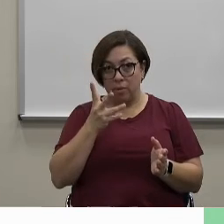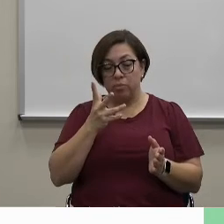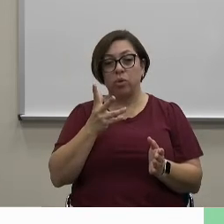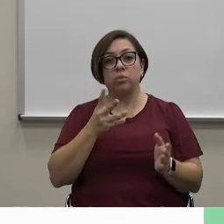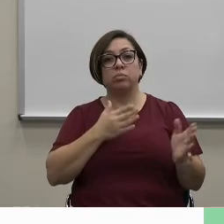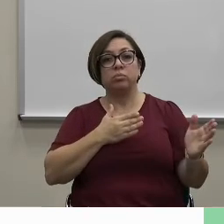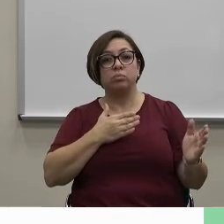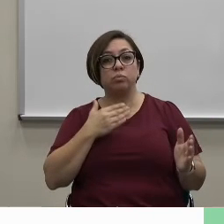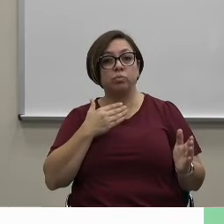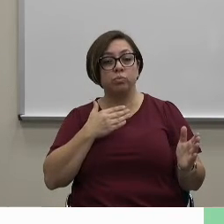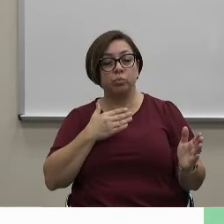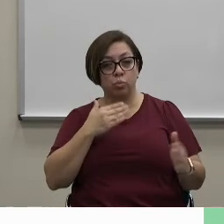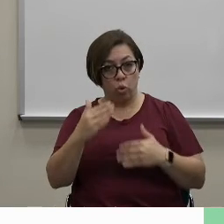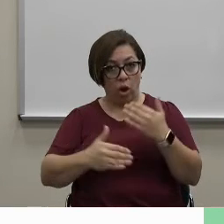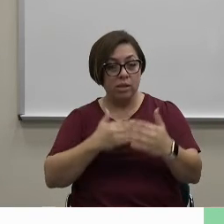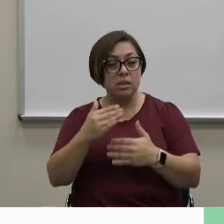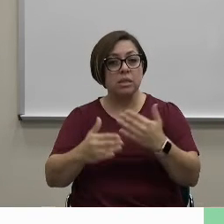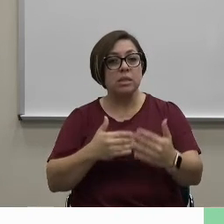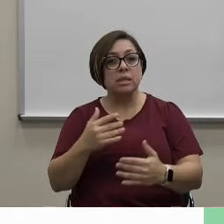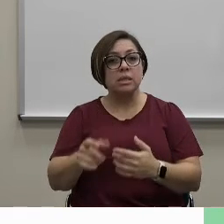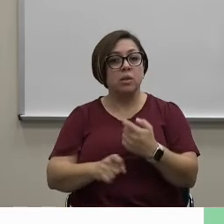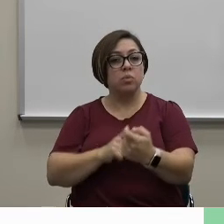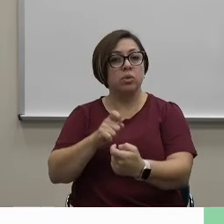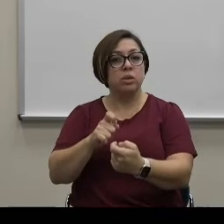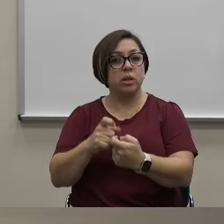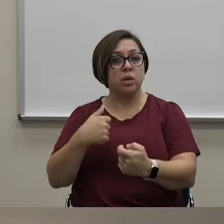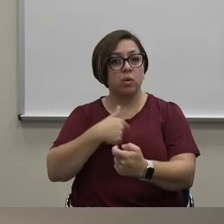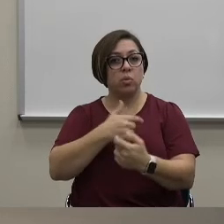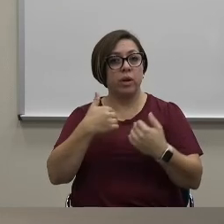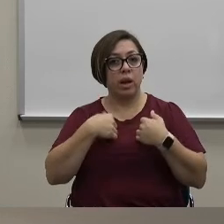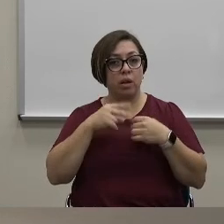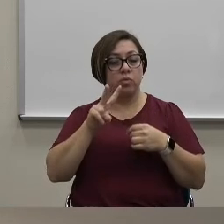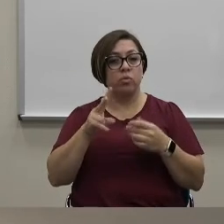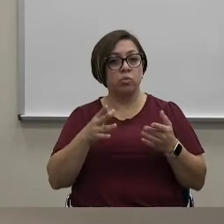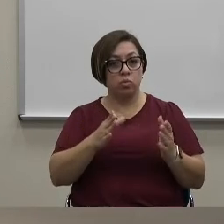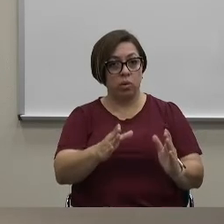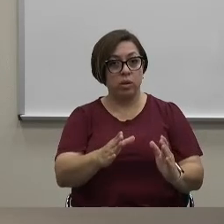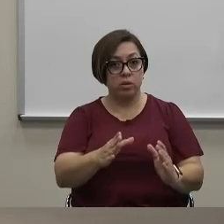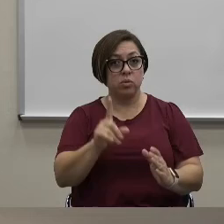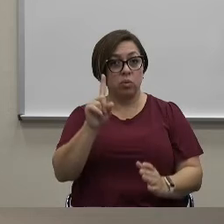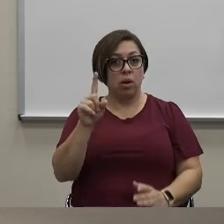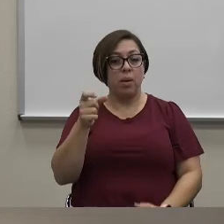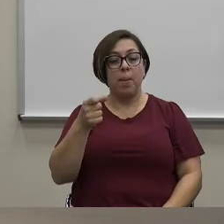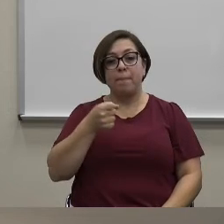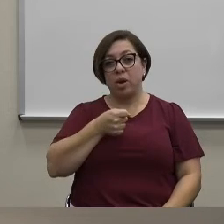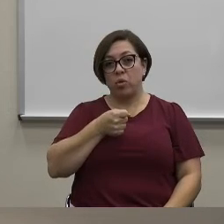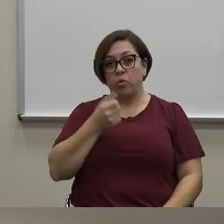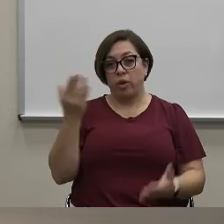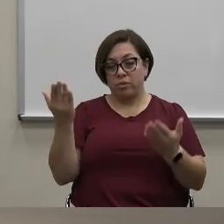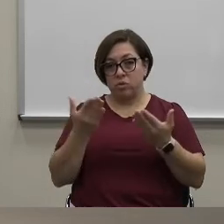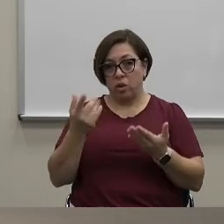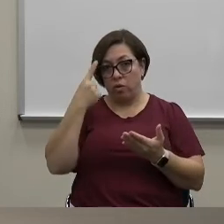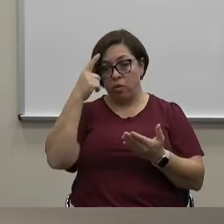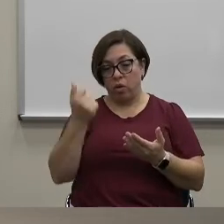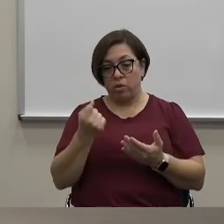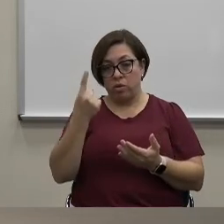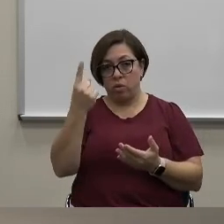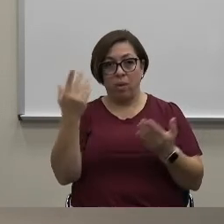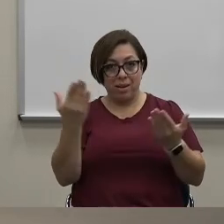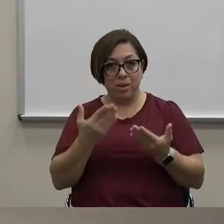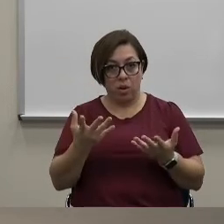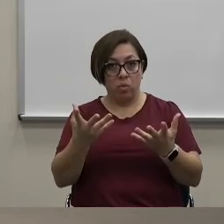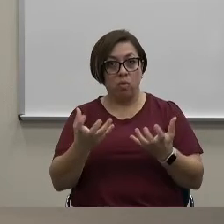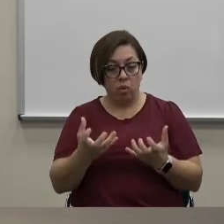in particular, we have 2 ways for the public to give us some input. First, we have microphones here present for anybody who is here and would like to